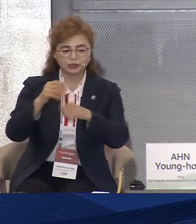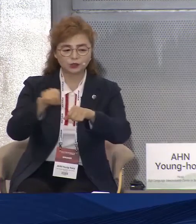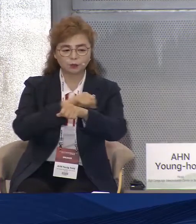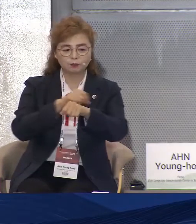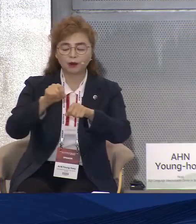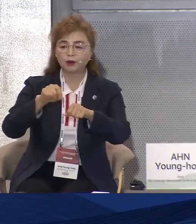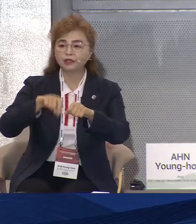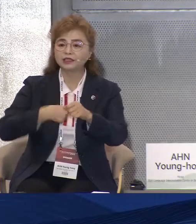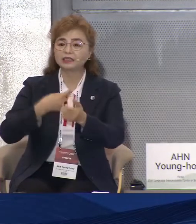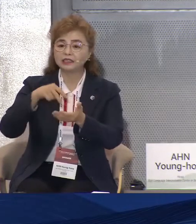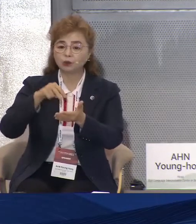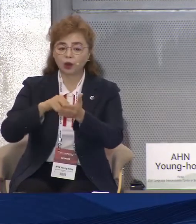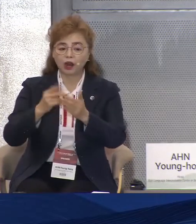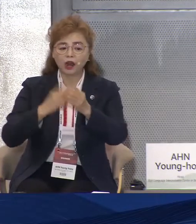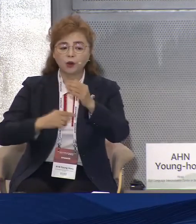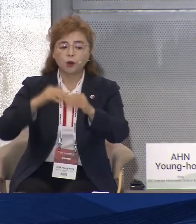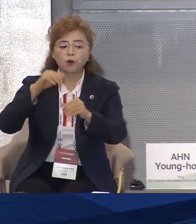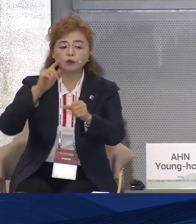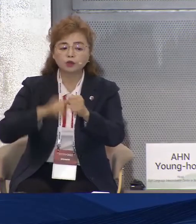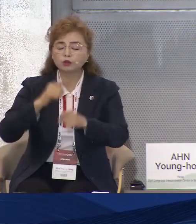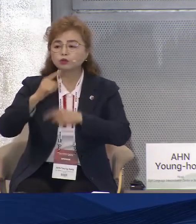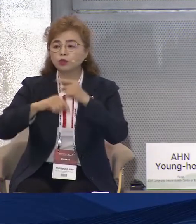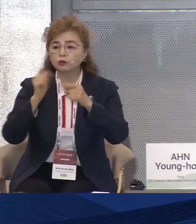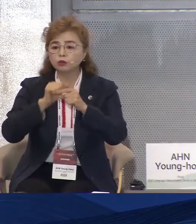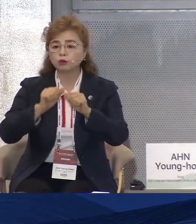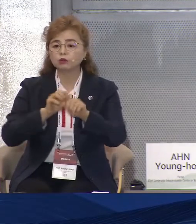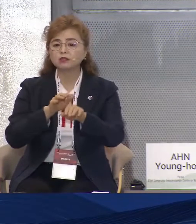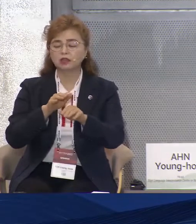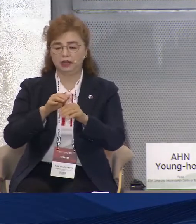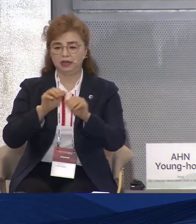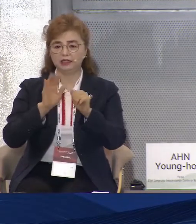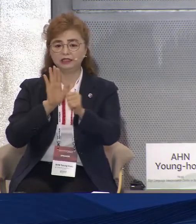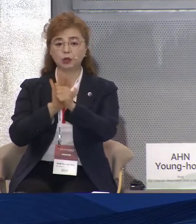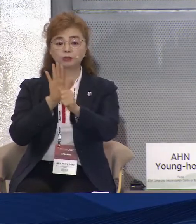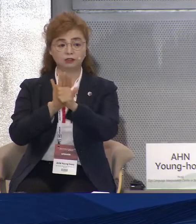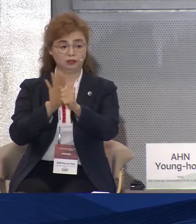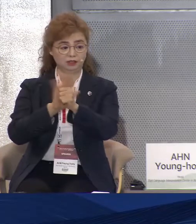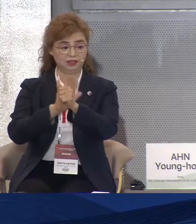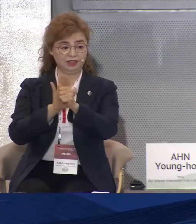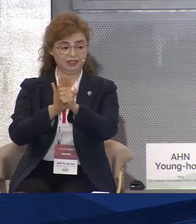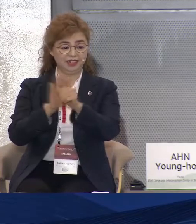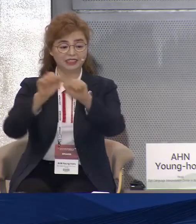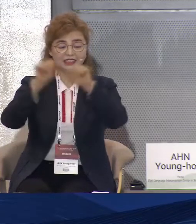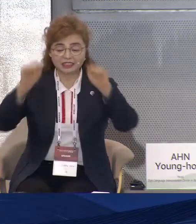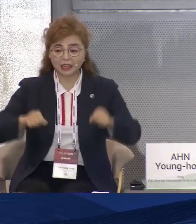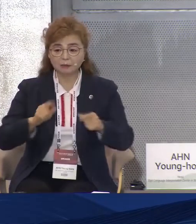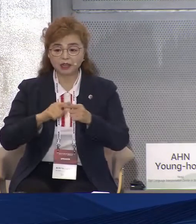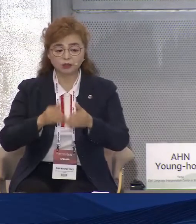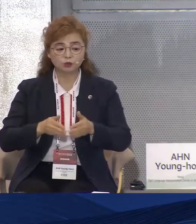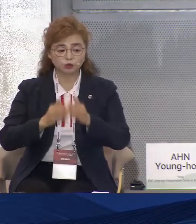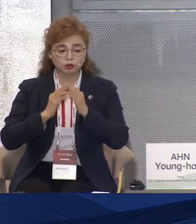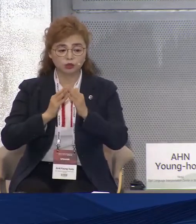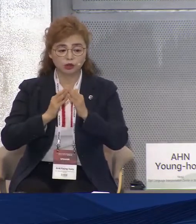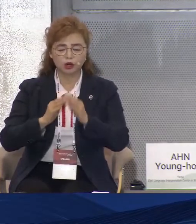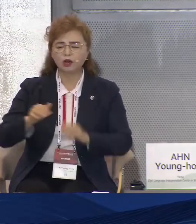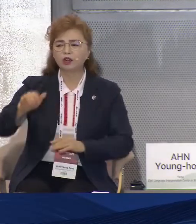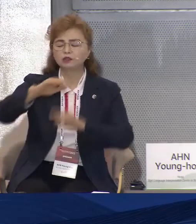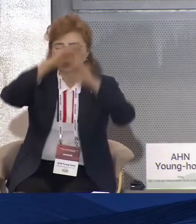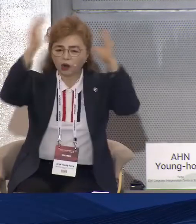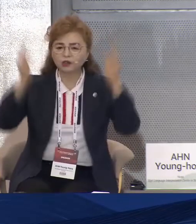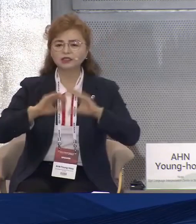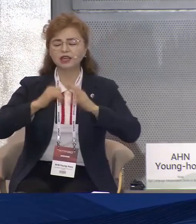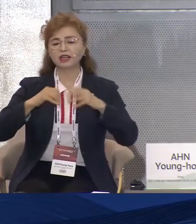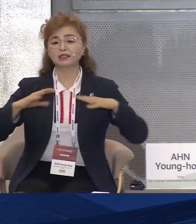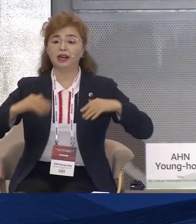held. And I hope that we can show the world the Jeju Special Self-Governing Province's public sign